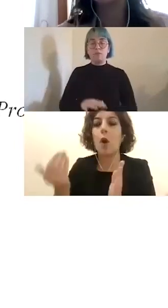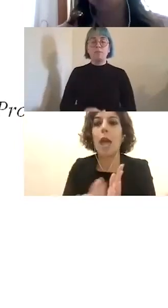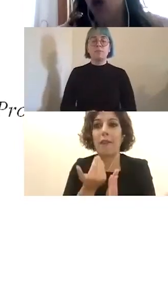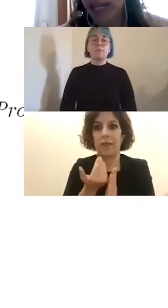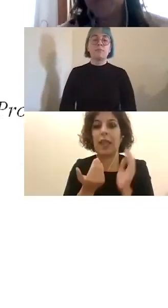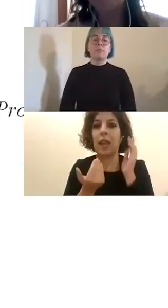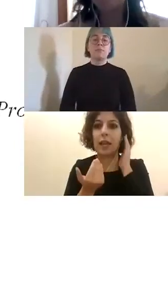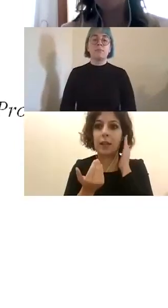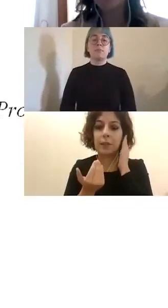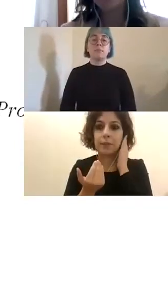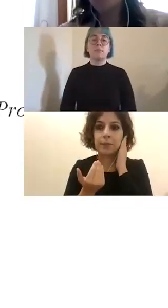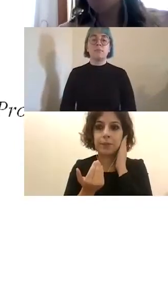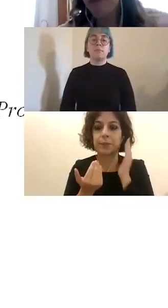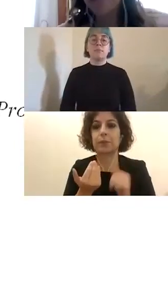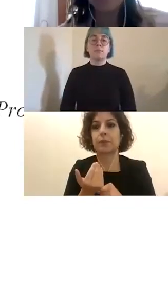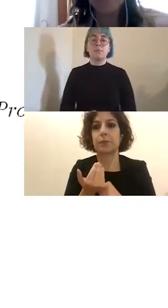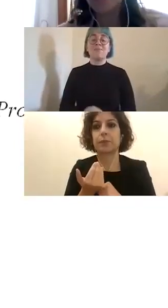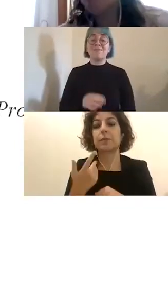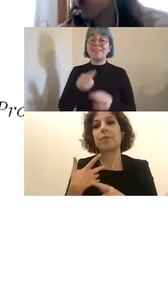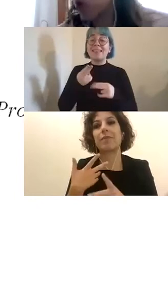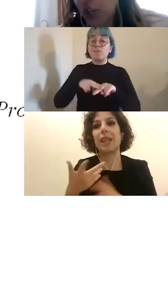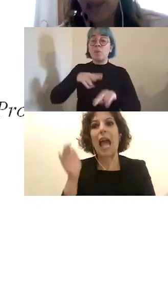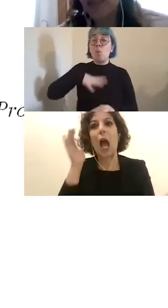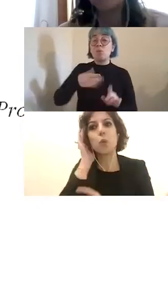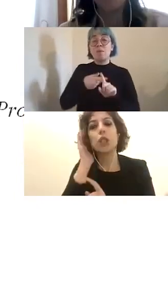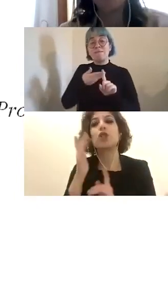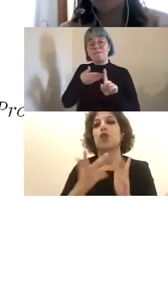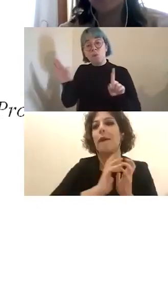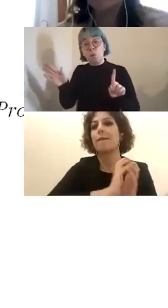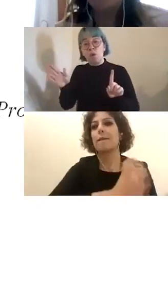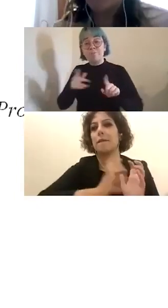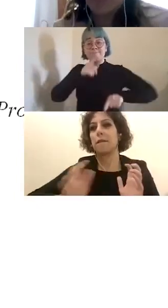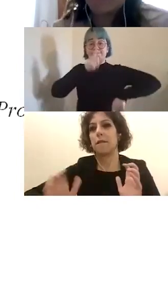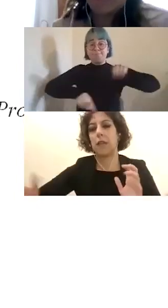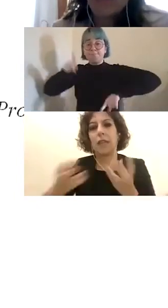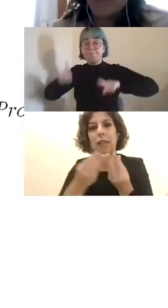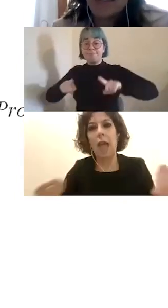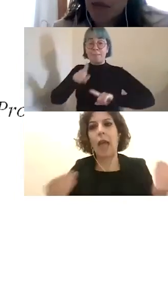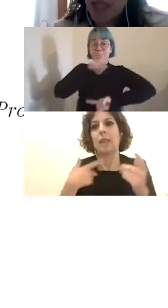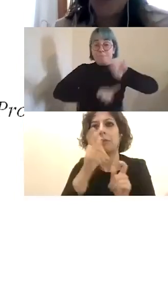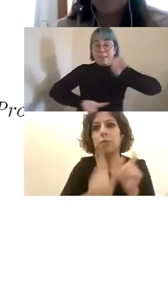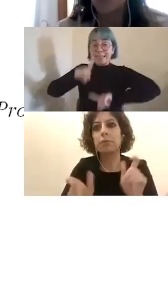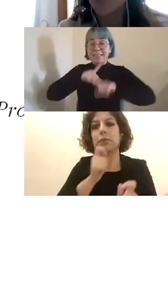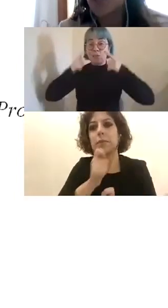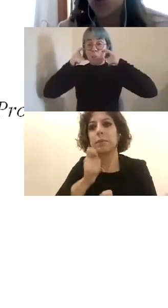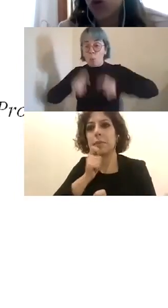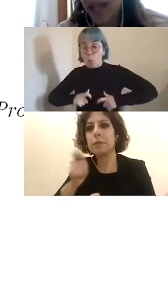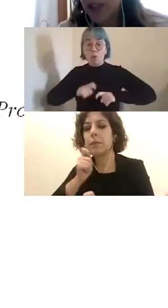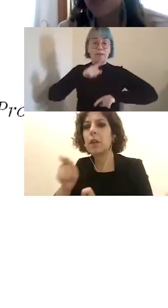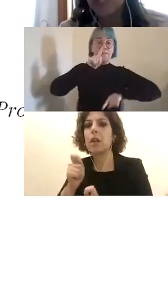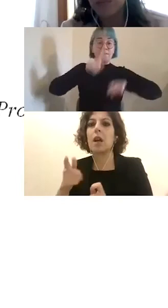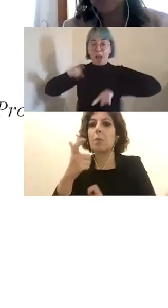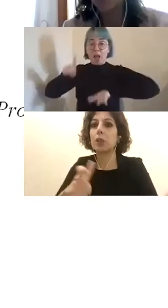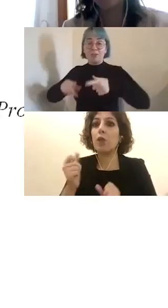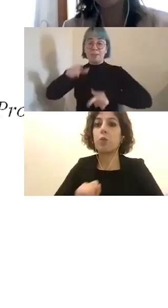in order to avoid various hearings with various actors,